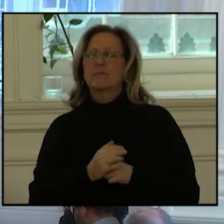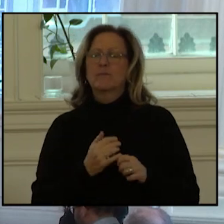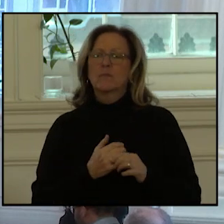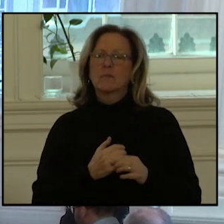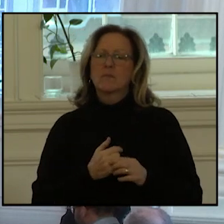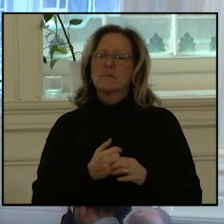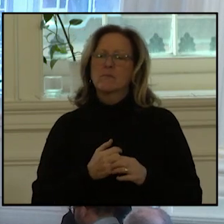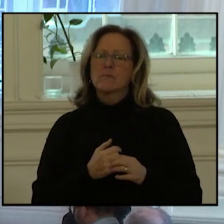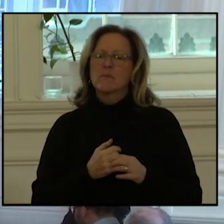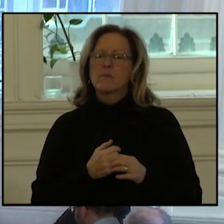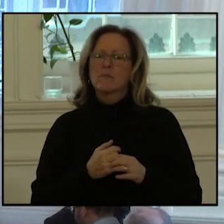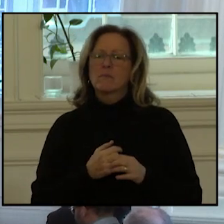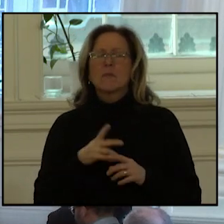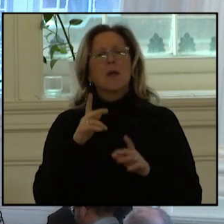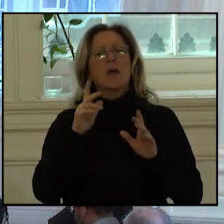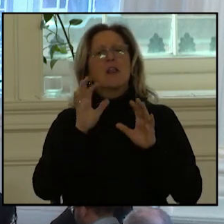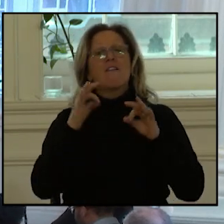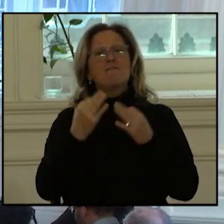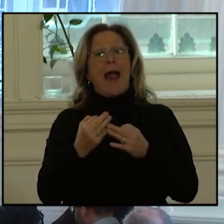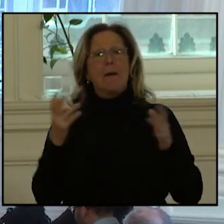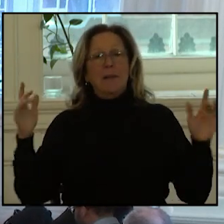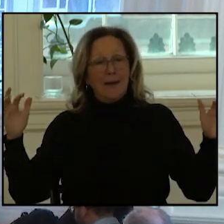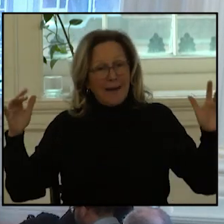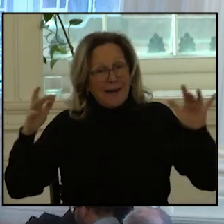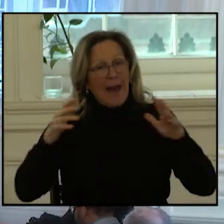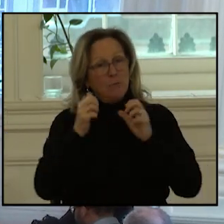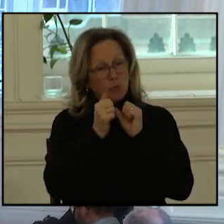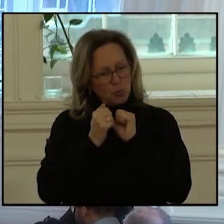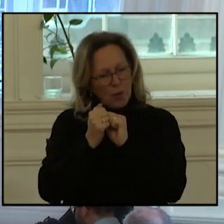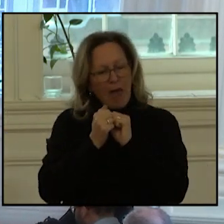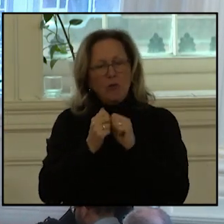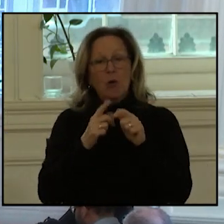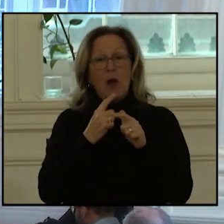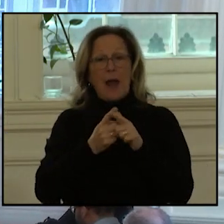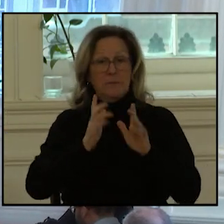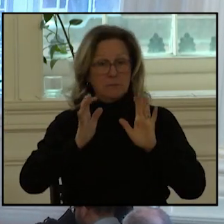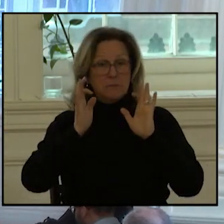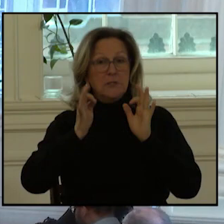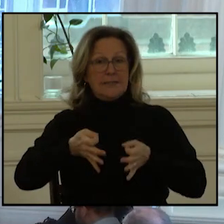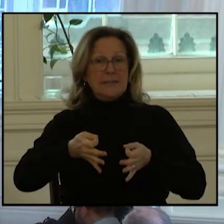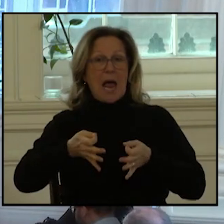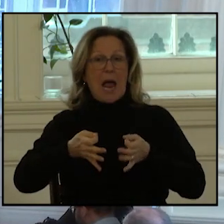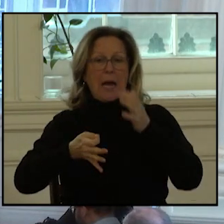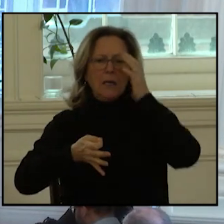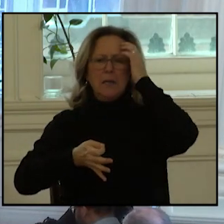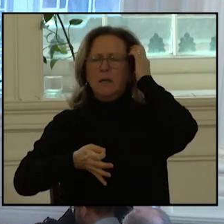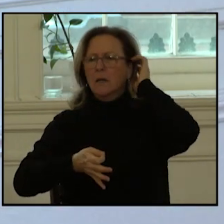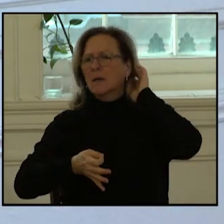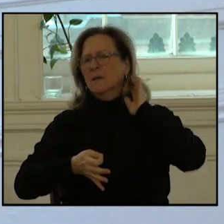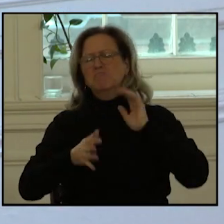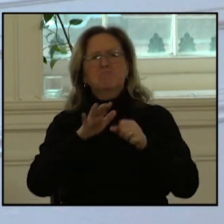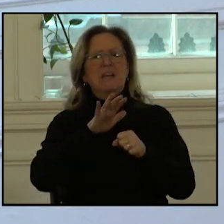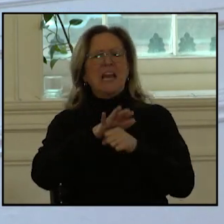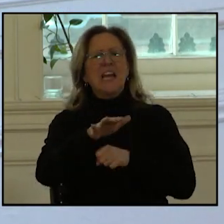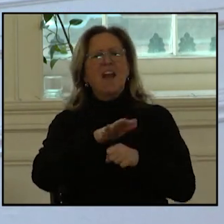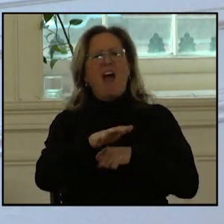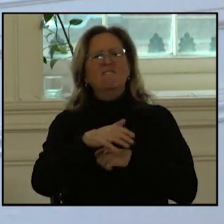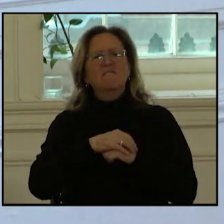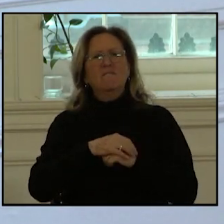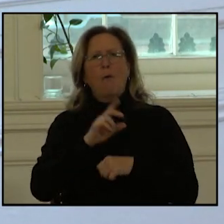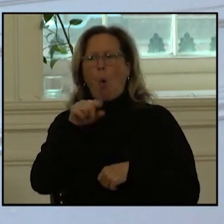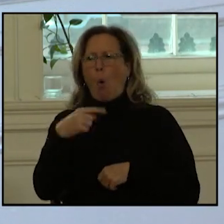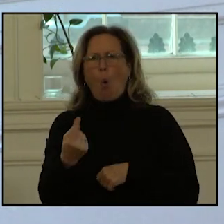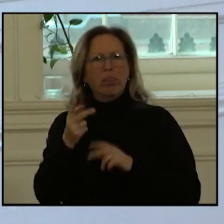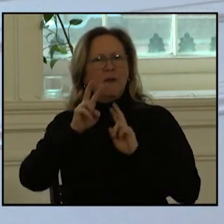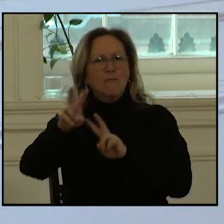1973, the family came together and decided that enough of this getting together when there's a death, we're